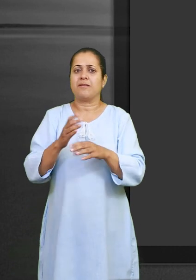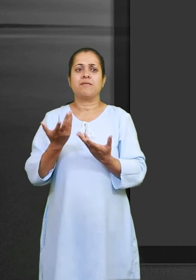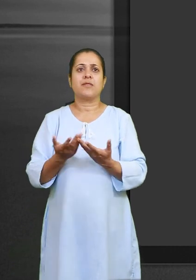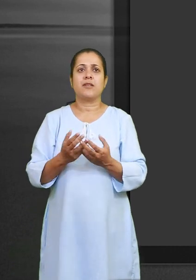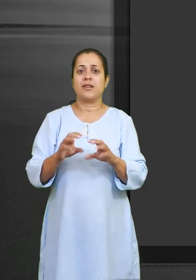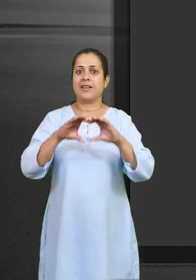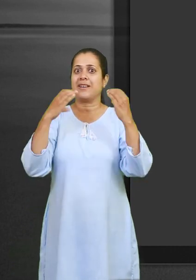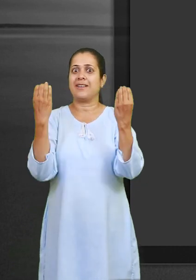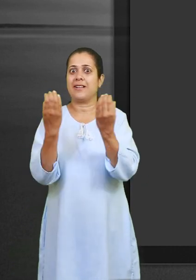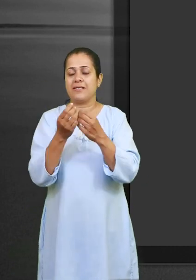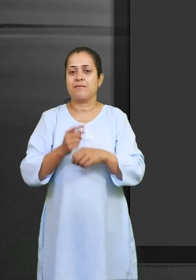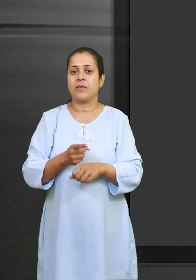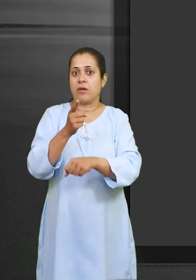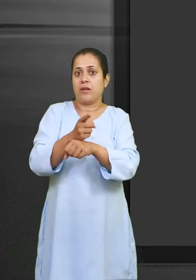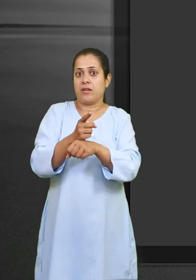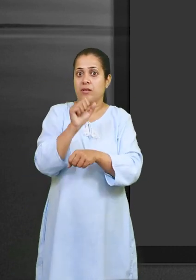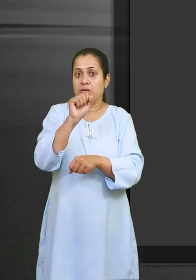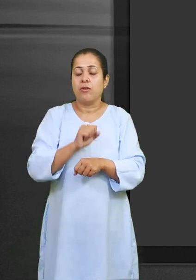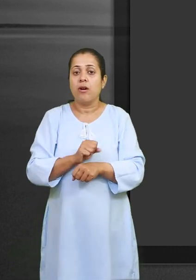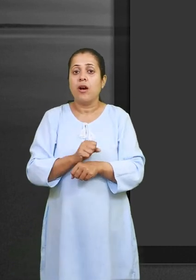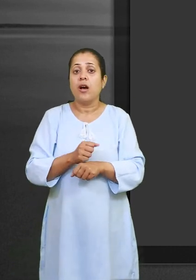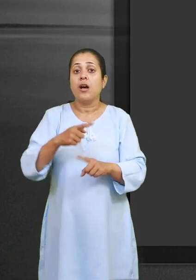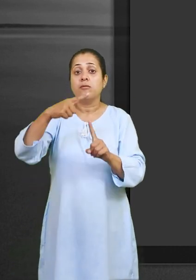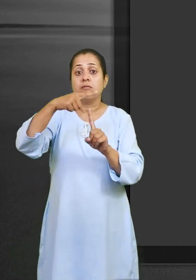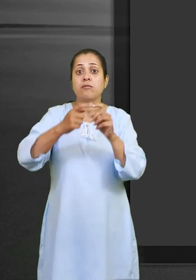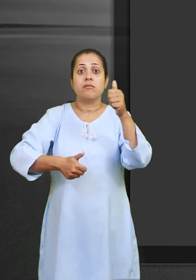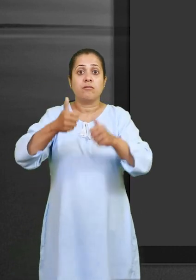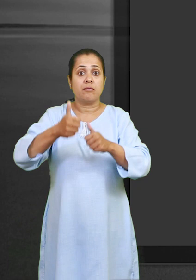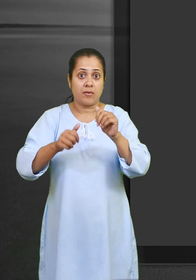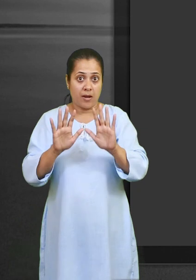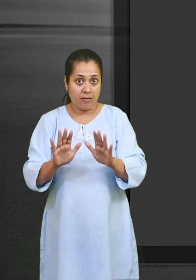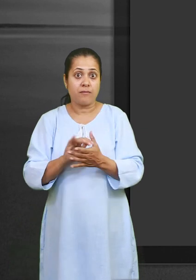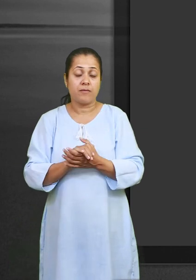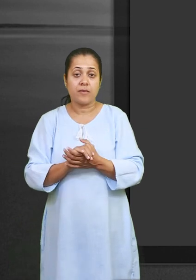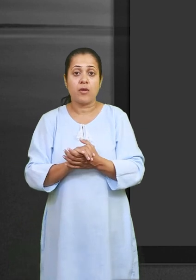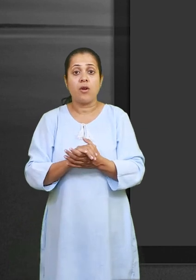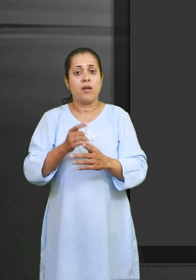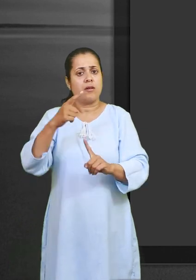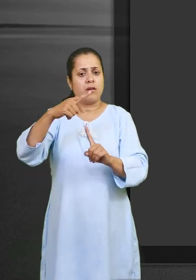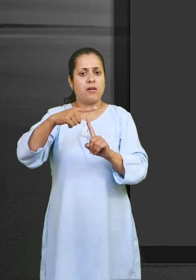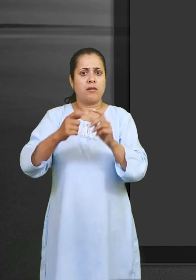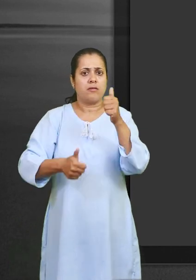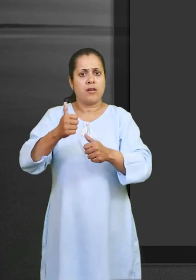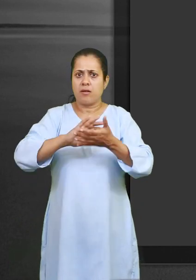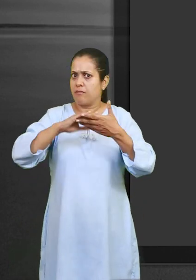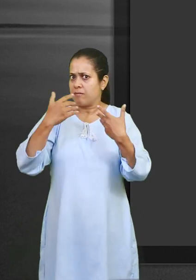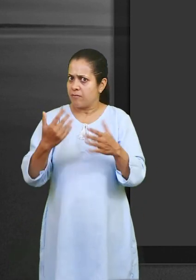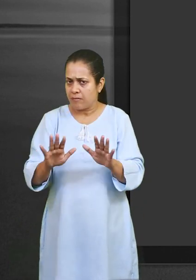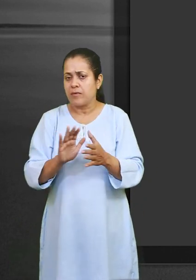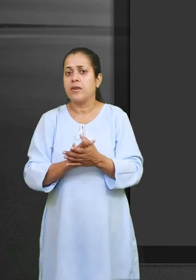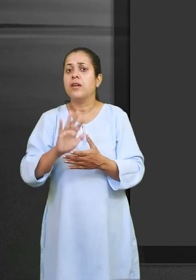class whenever your teacher conducts a test and the test that you all have